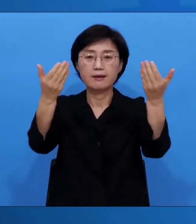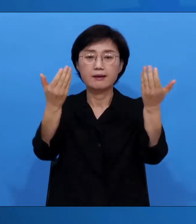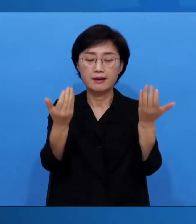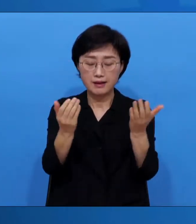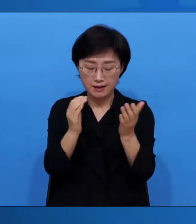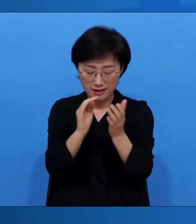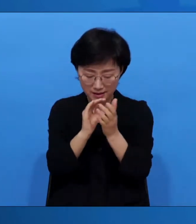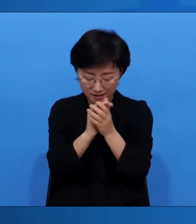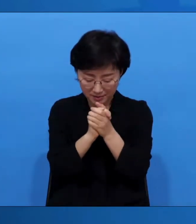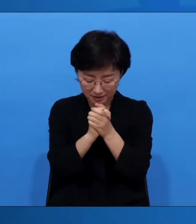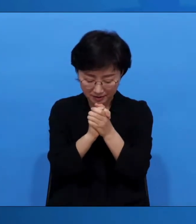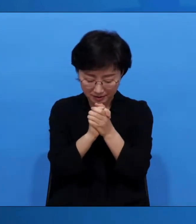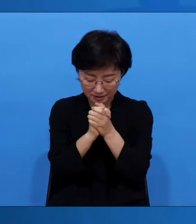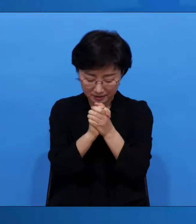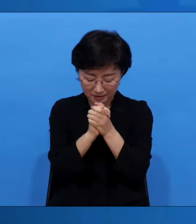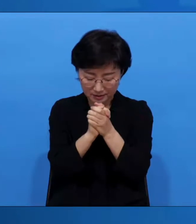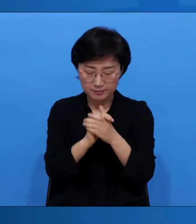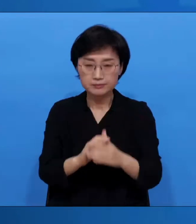truth.